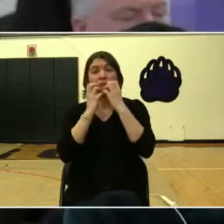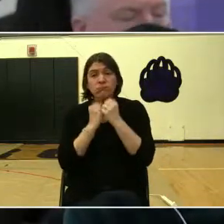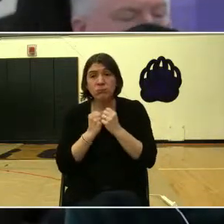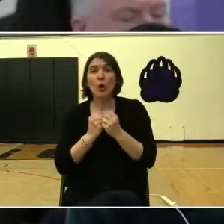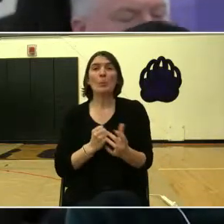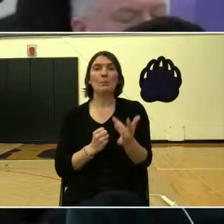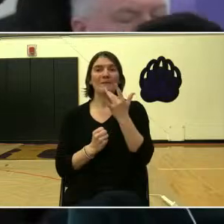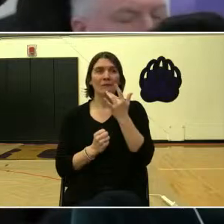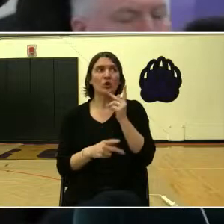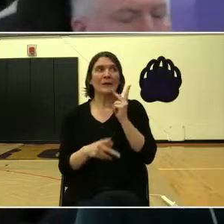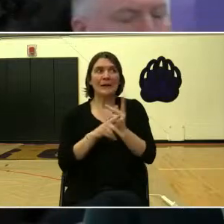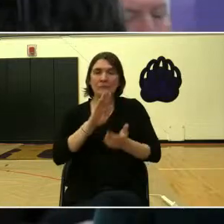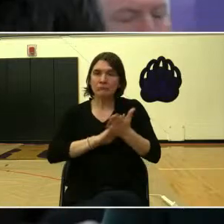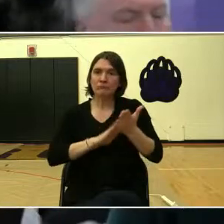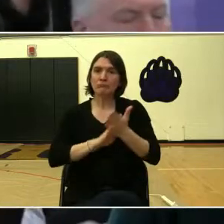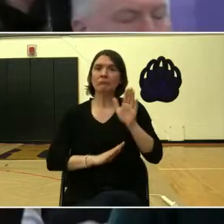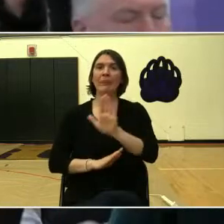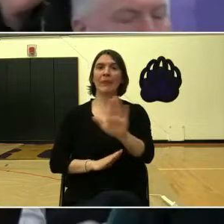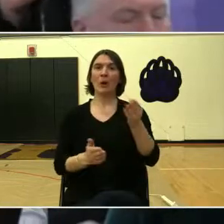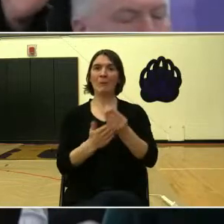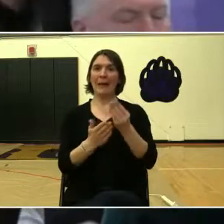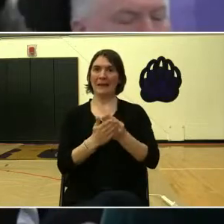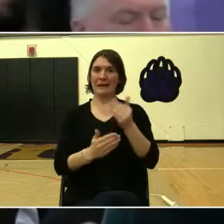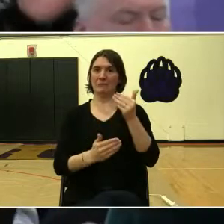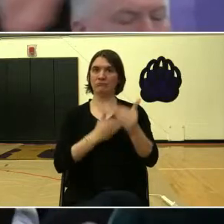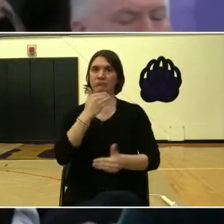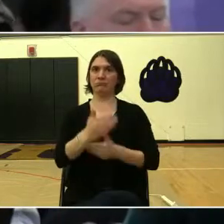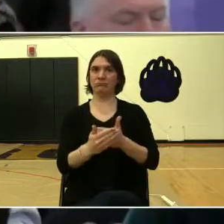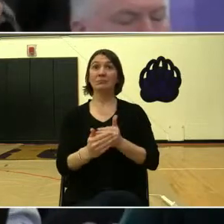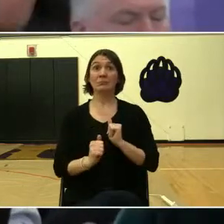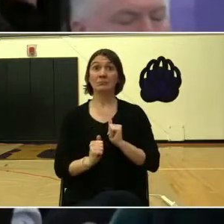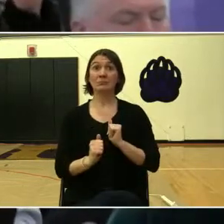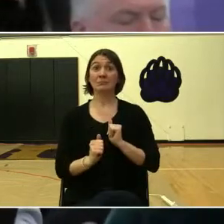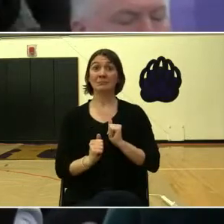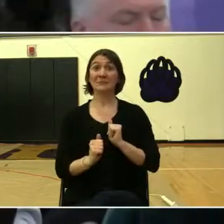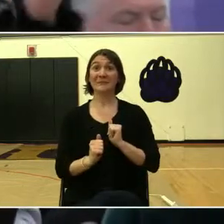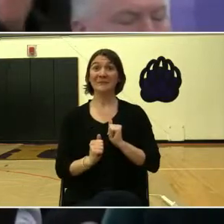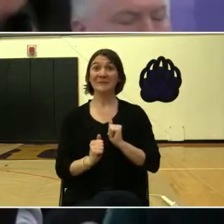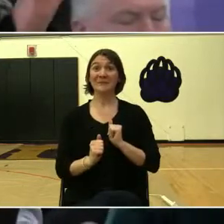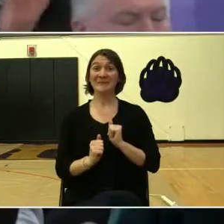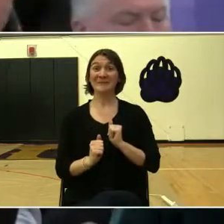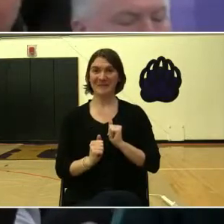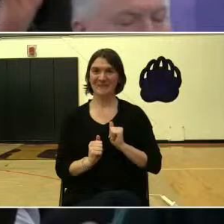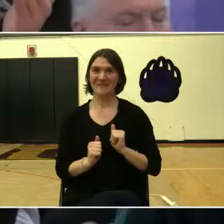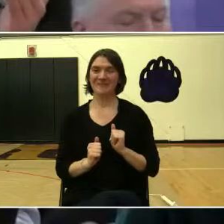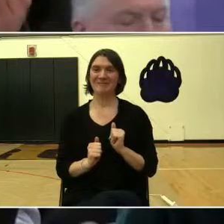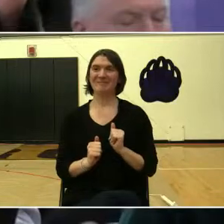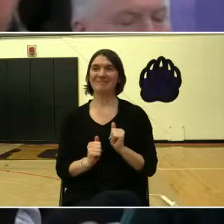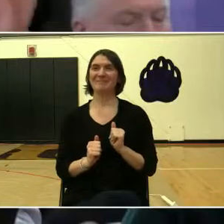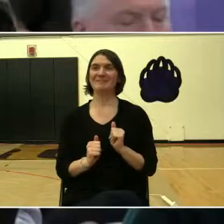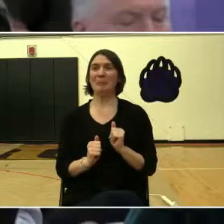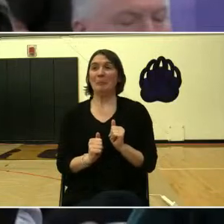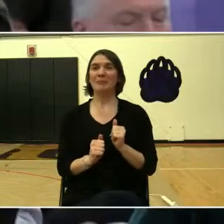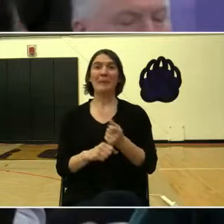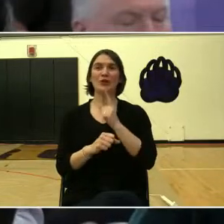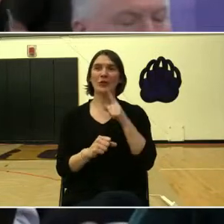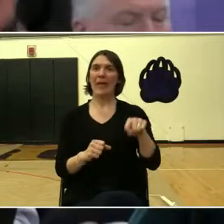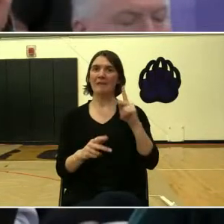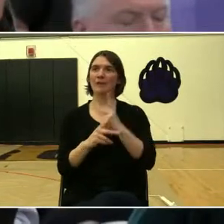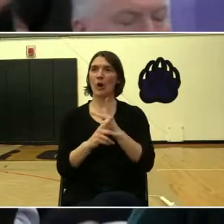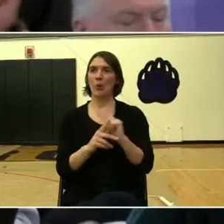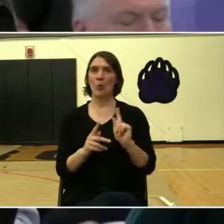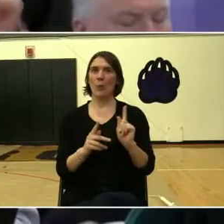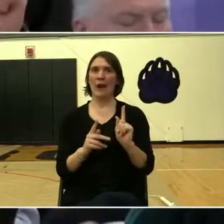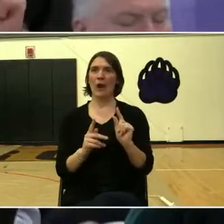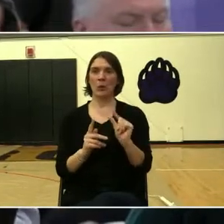would prefer that they money goes where it's most needed rather than trying to figure out themselves where the